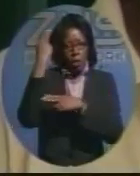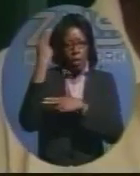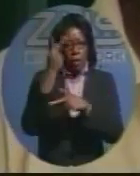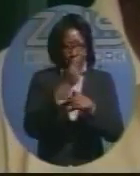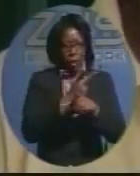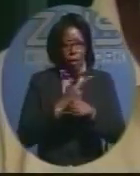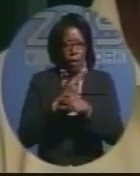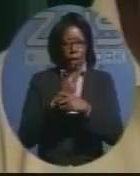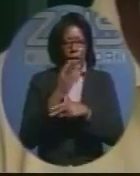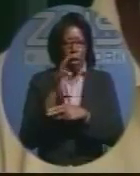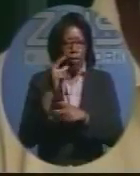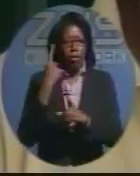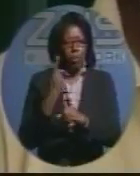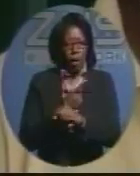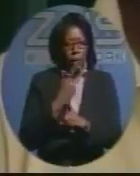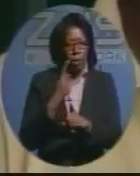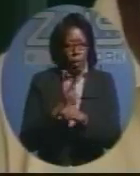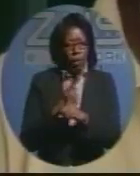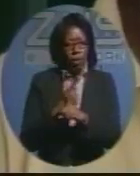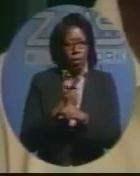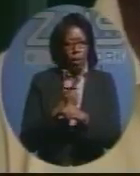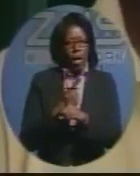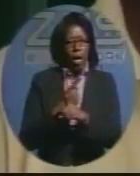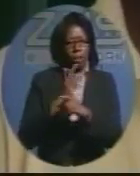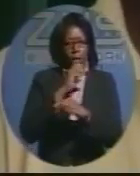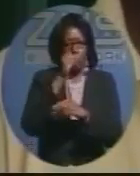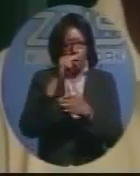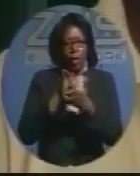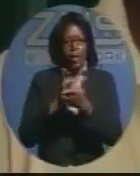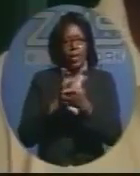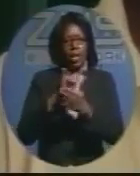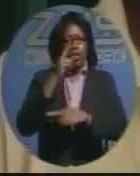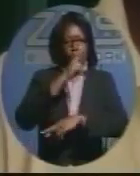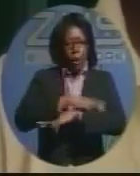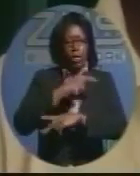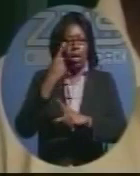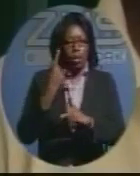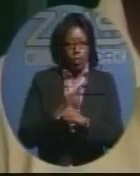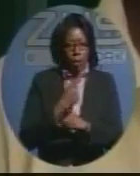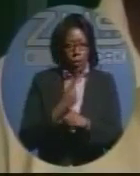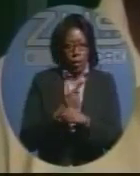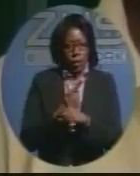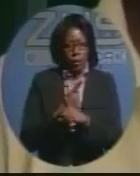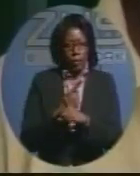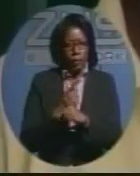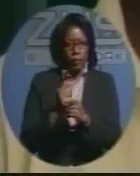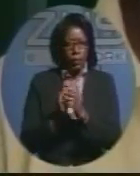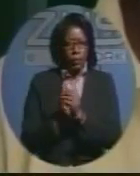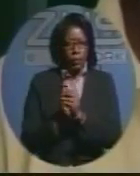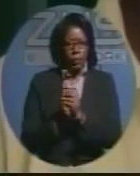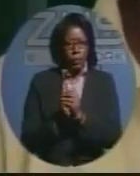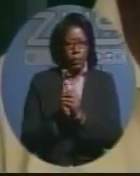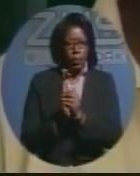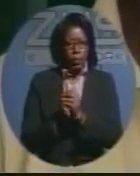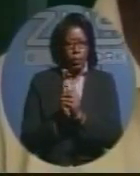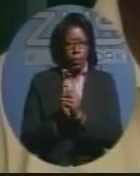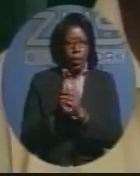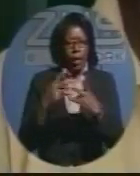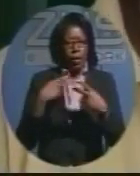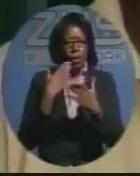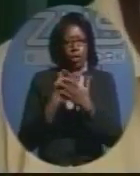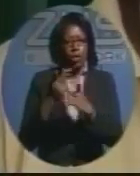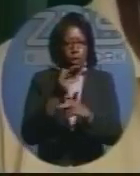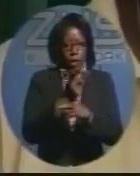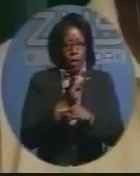making sure that they adhere to the rest period, and making sure that their overall care is in good